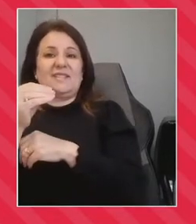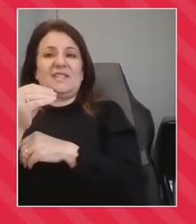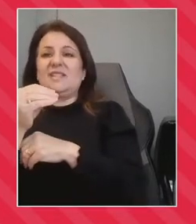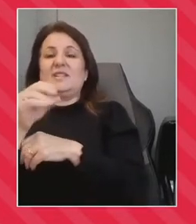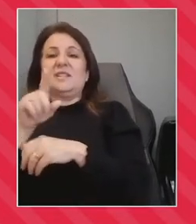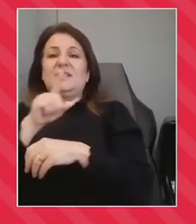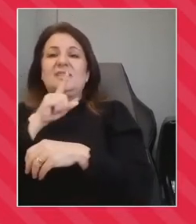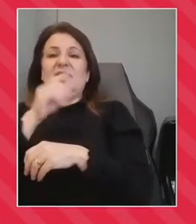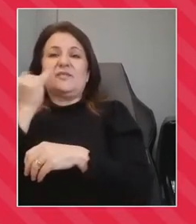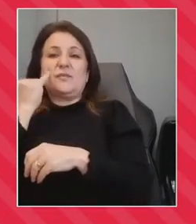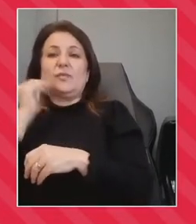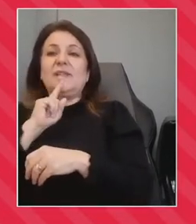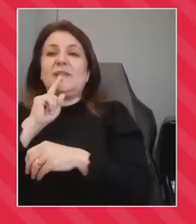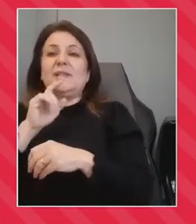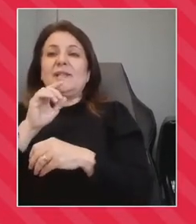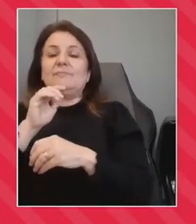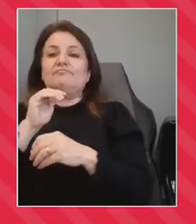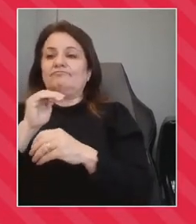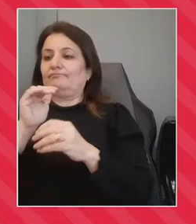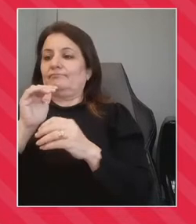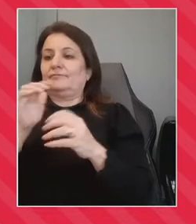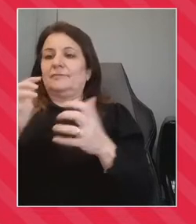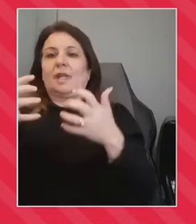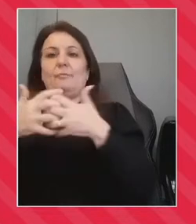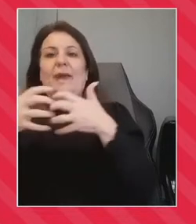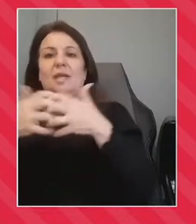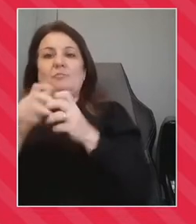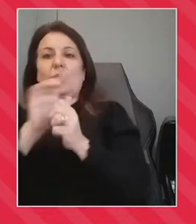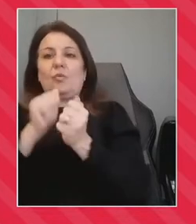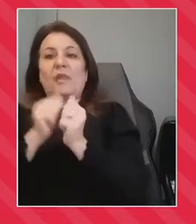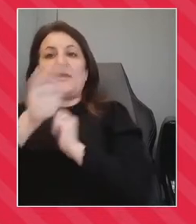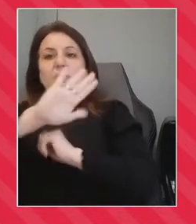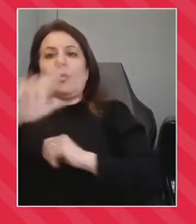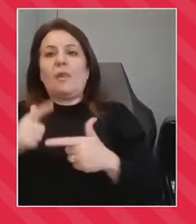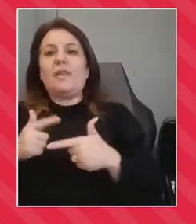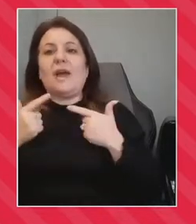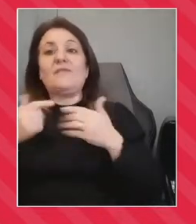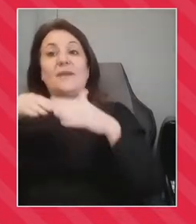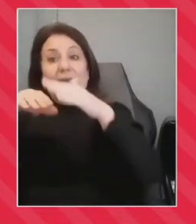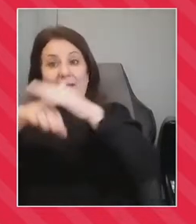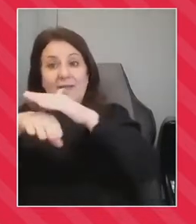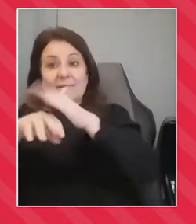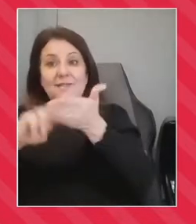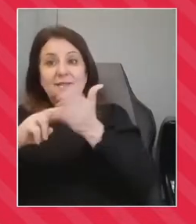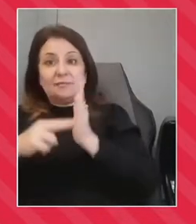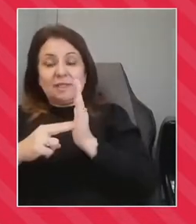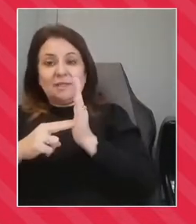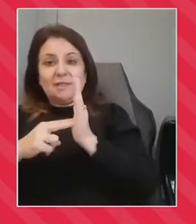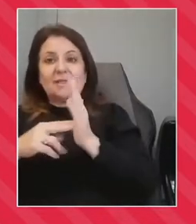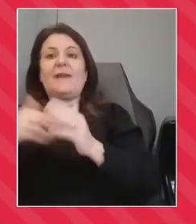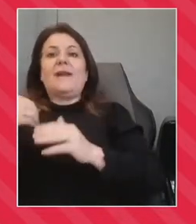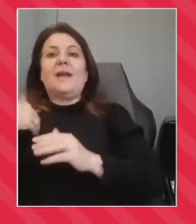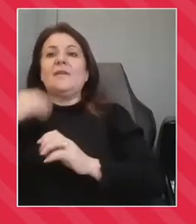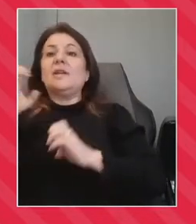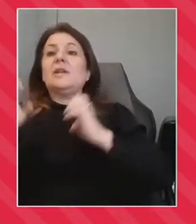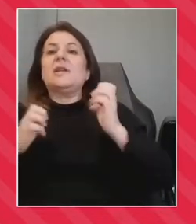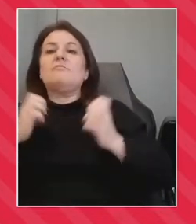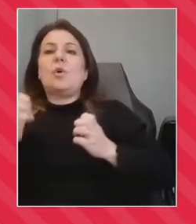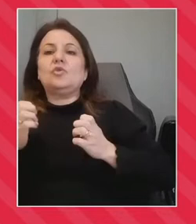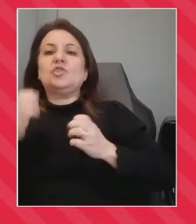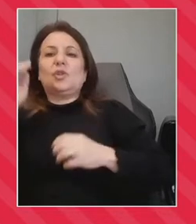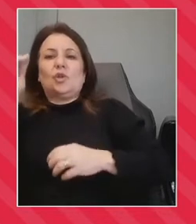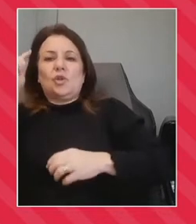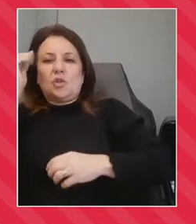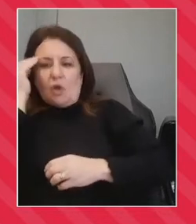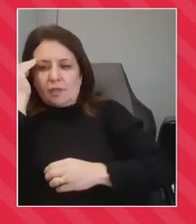and compatible with your life. Access is also about having like the cognitive and emotional bandwidth to be able to